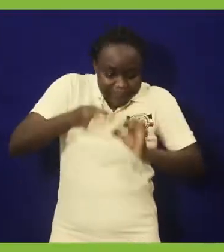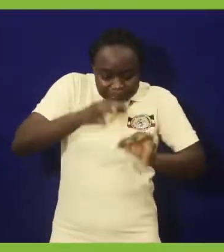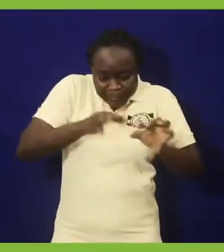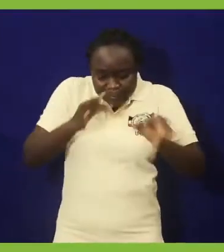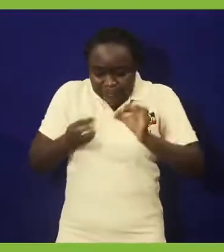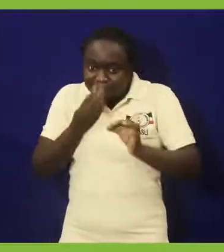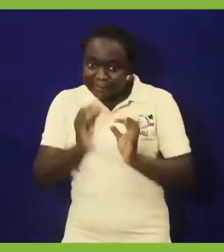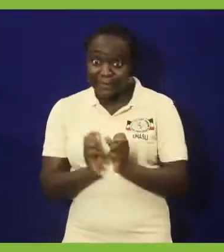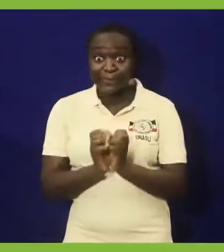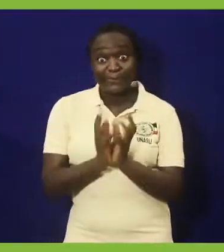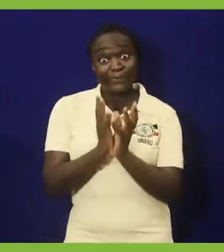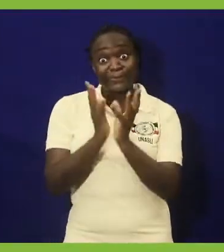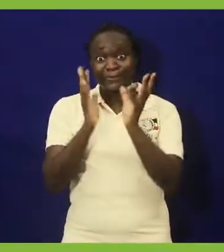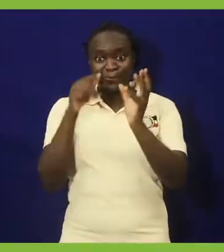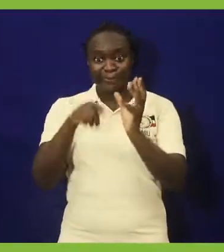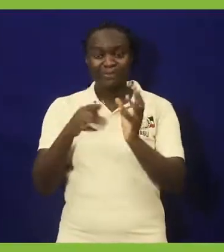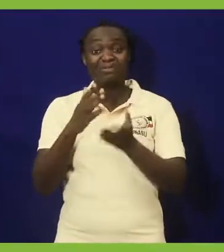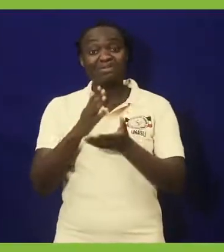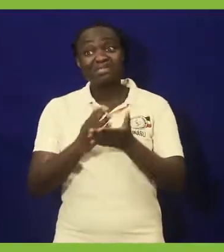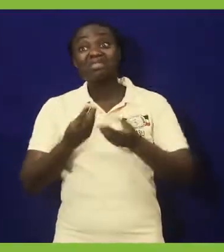and overseas.